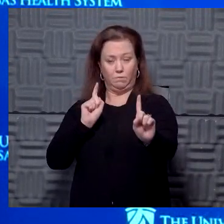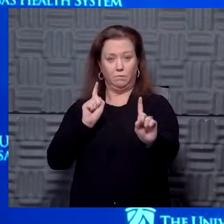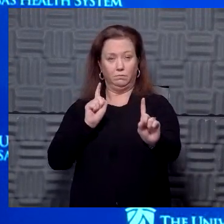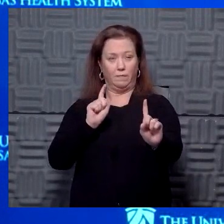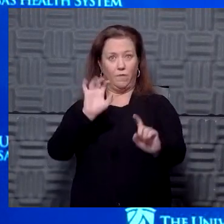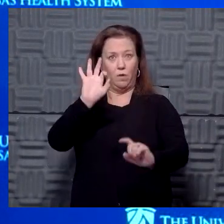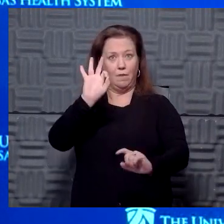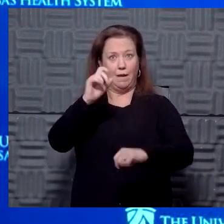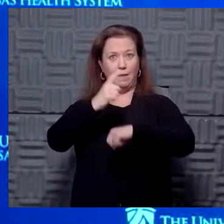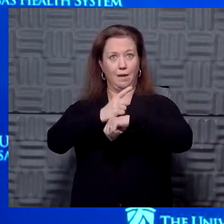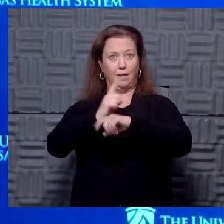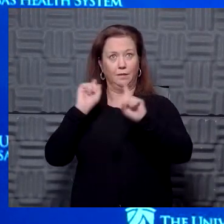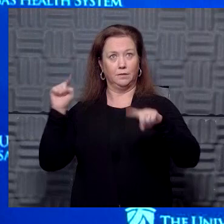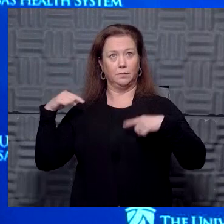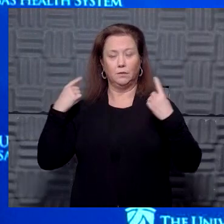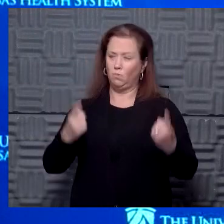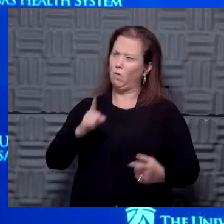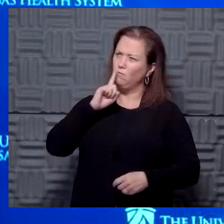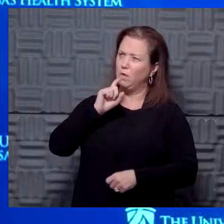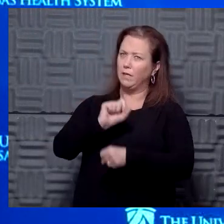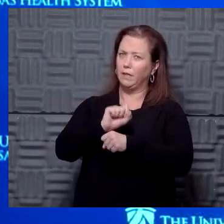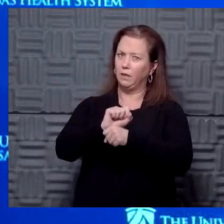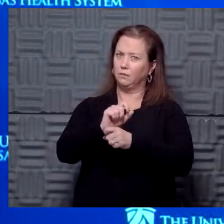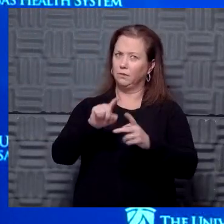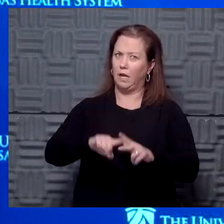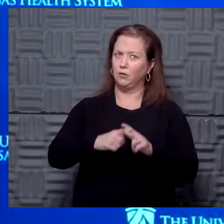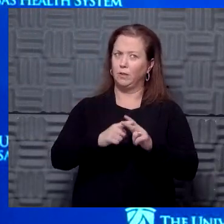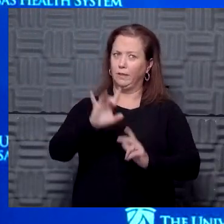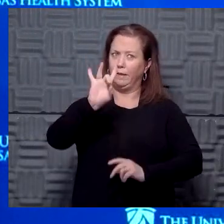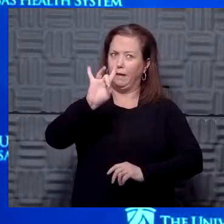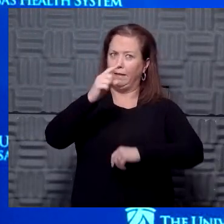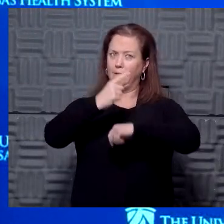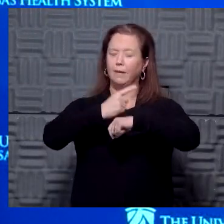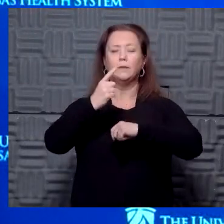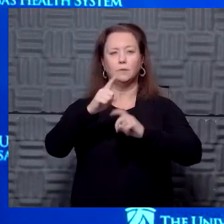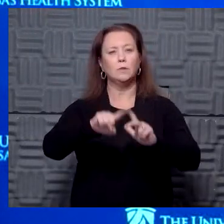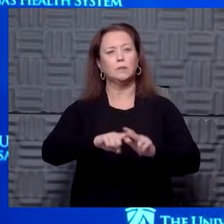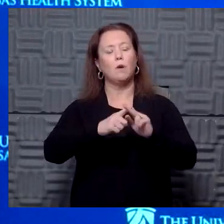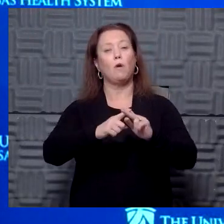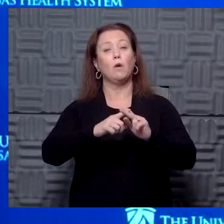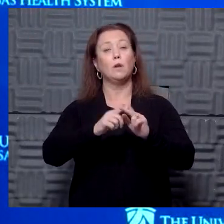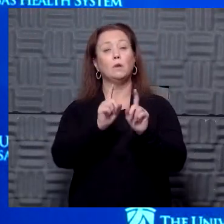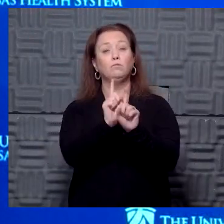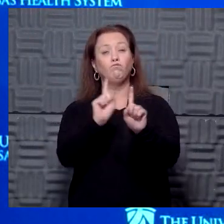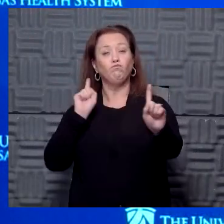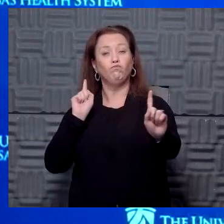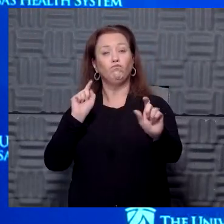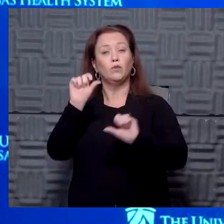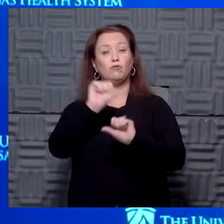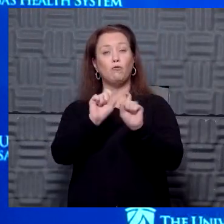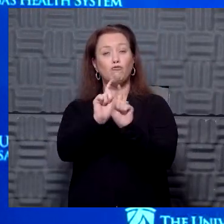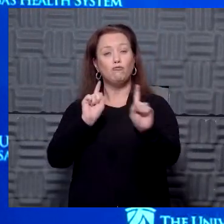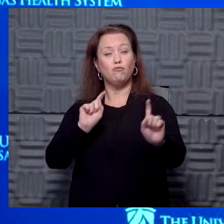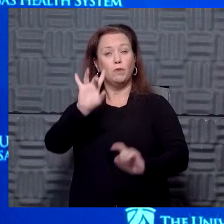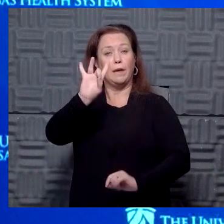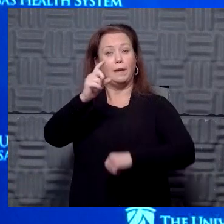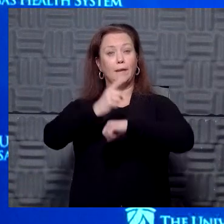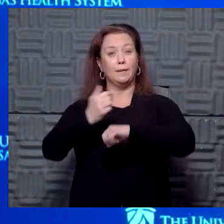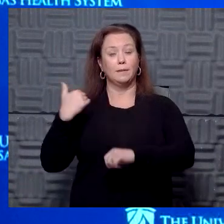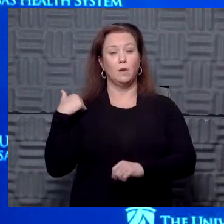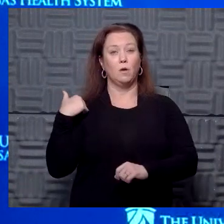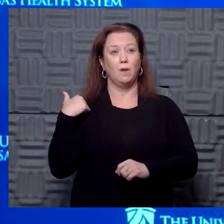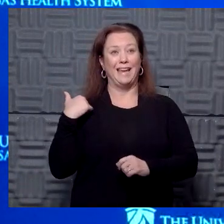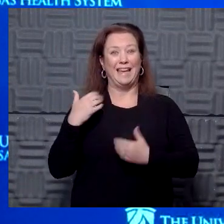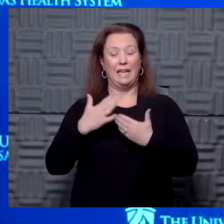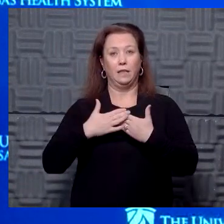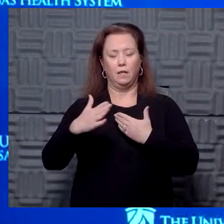9 days ago, right? Or really, it started on Tuesday, so I guess 8 days ago. In the next week,